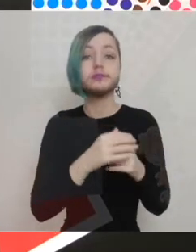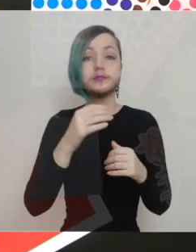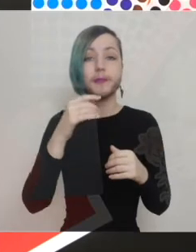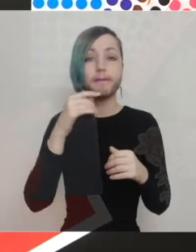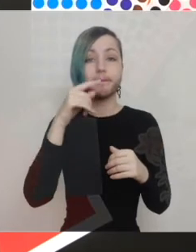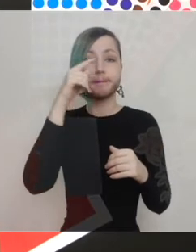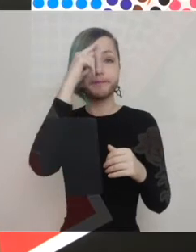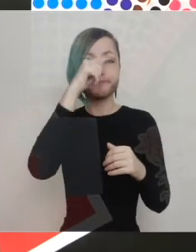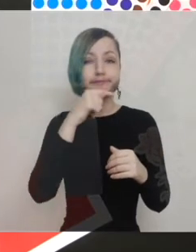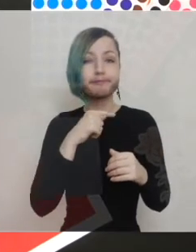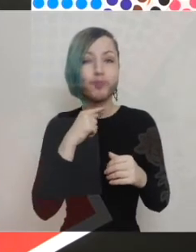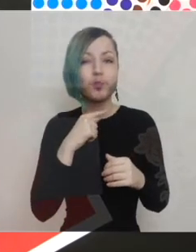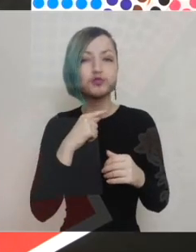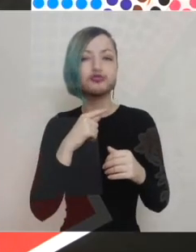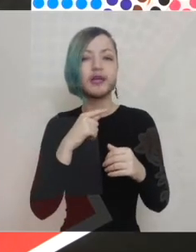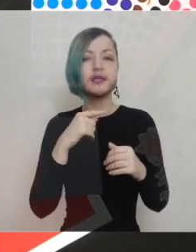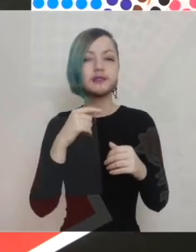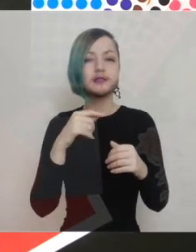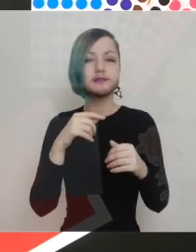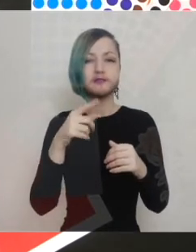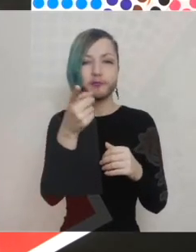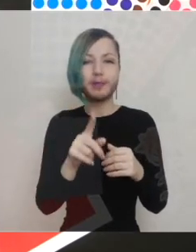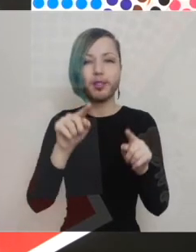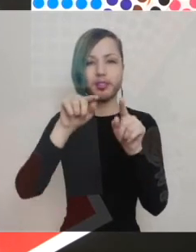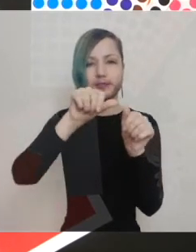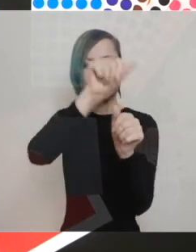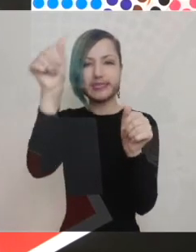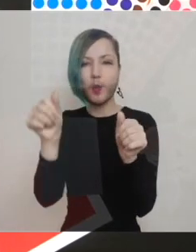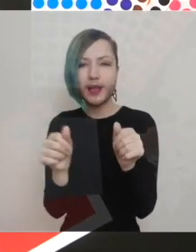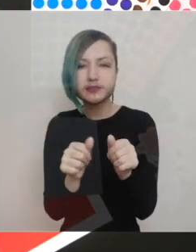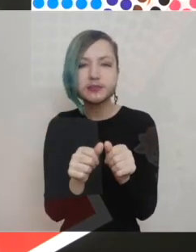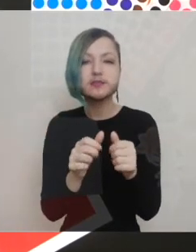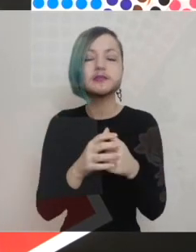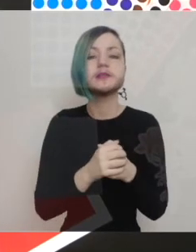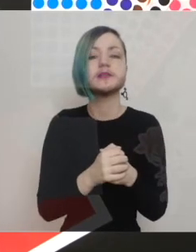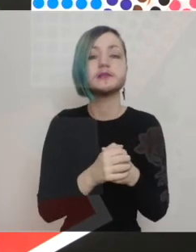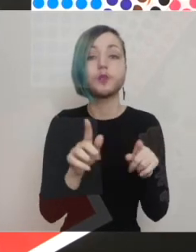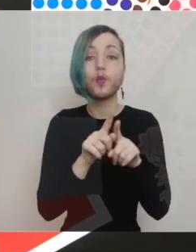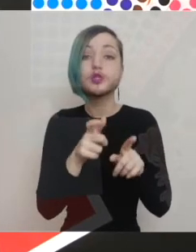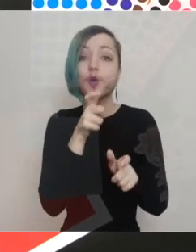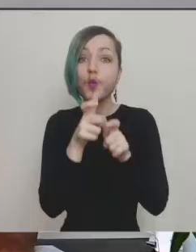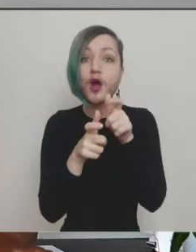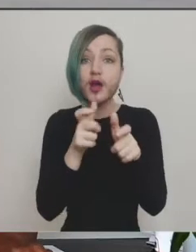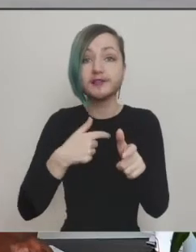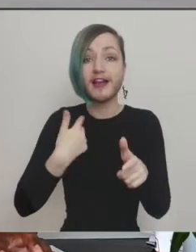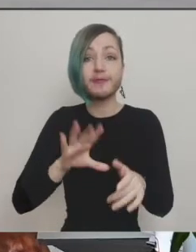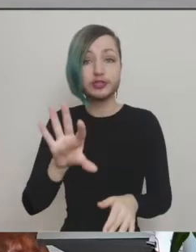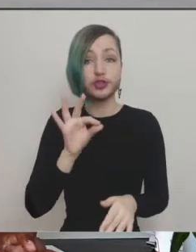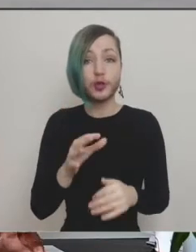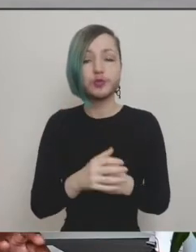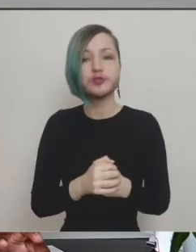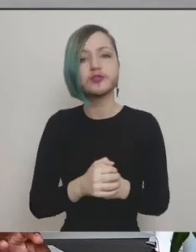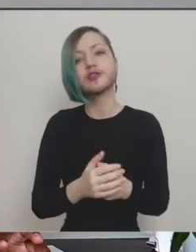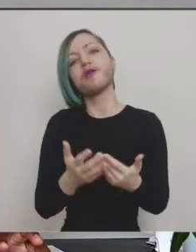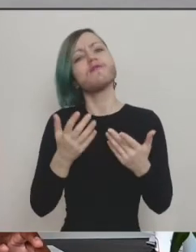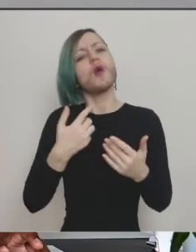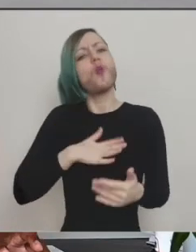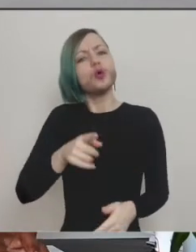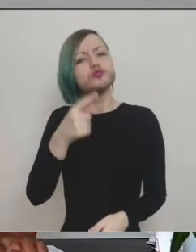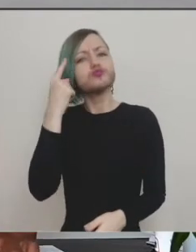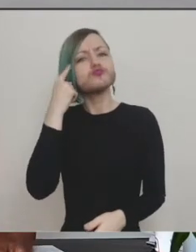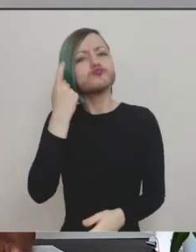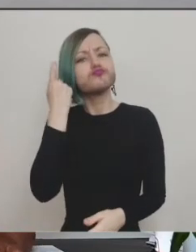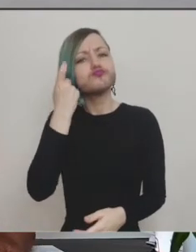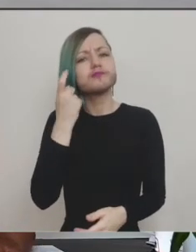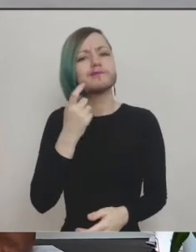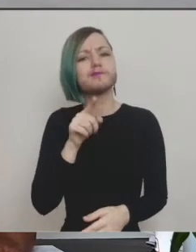silhouettes. You'll also find some words, which I've selected for you. And I just want you to think about how you're actually feeling.